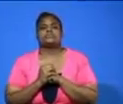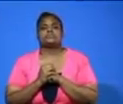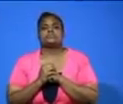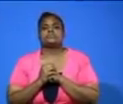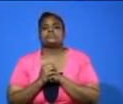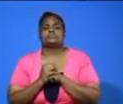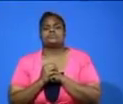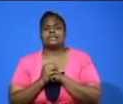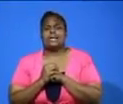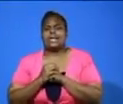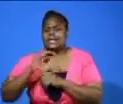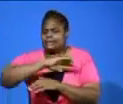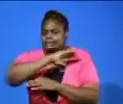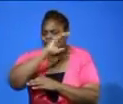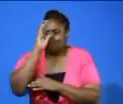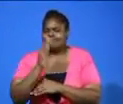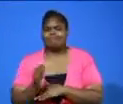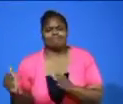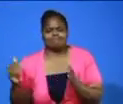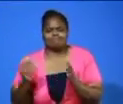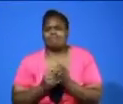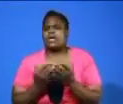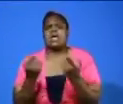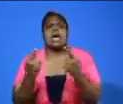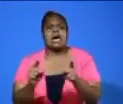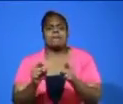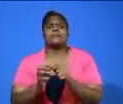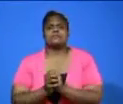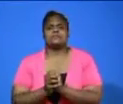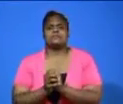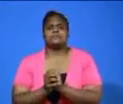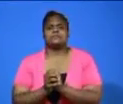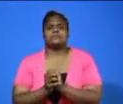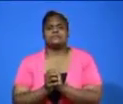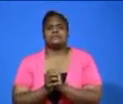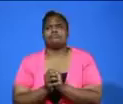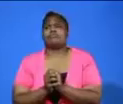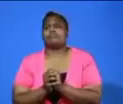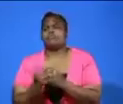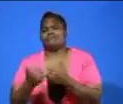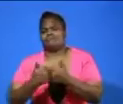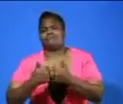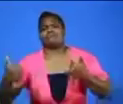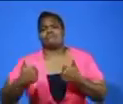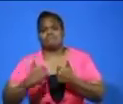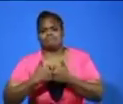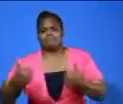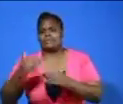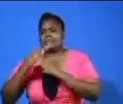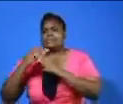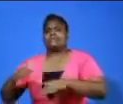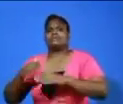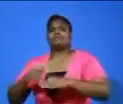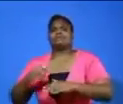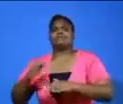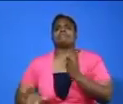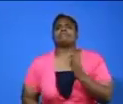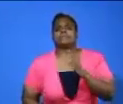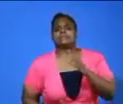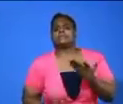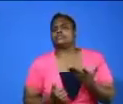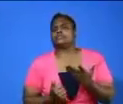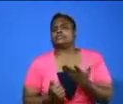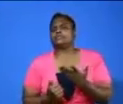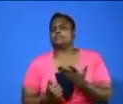Never again to believe. Some broke away to raise up a